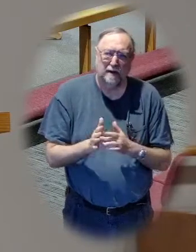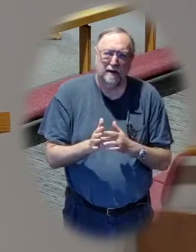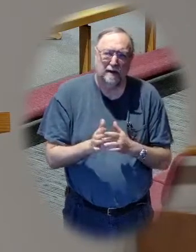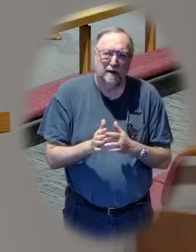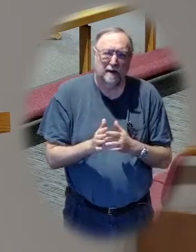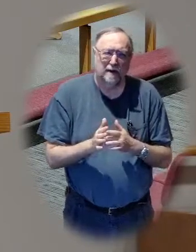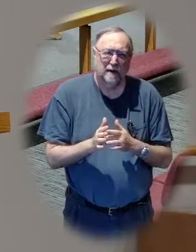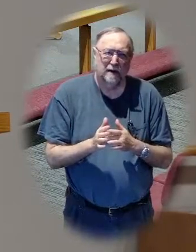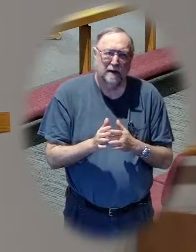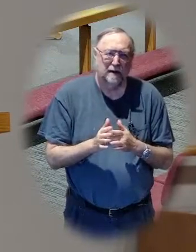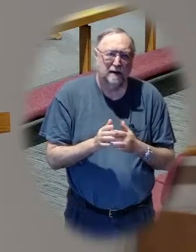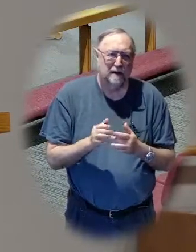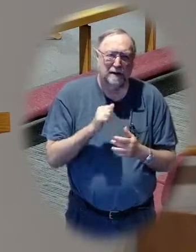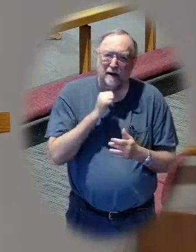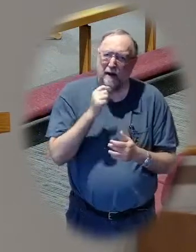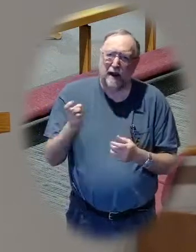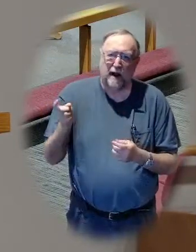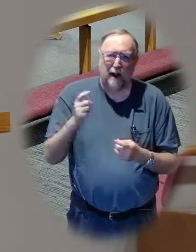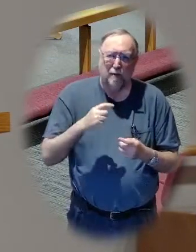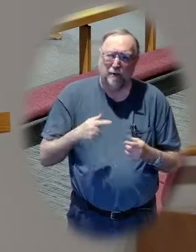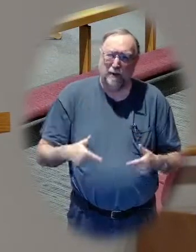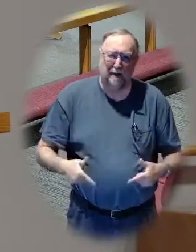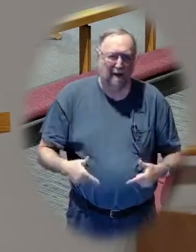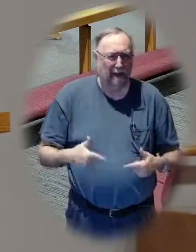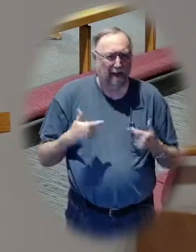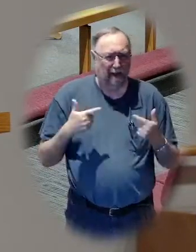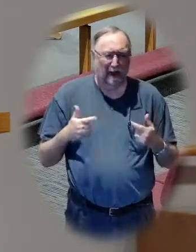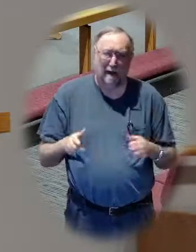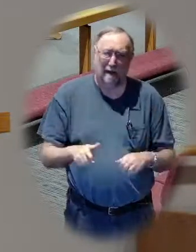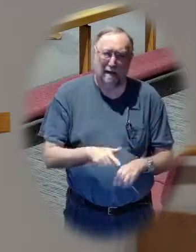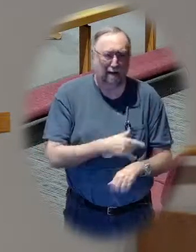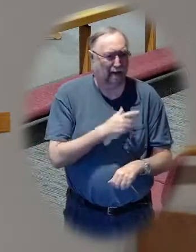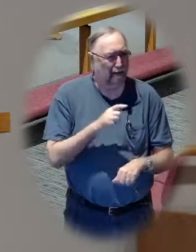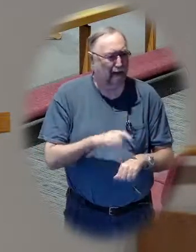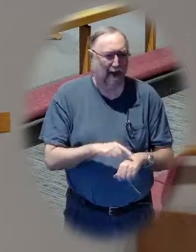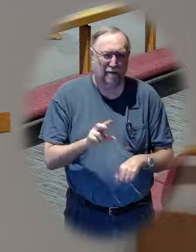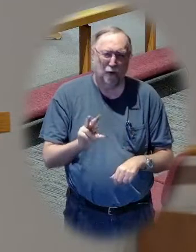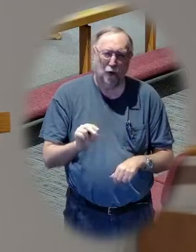necessarily come to live a long life.